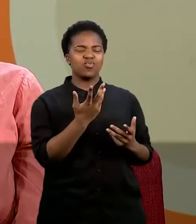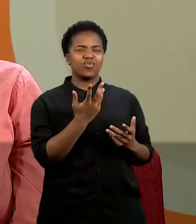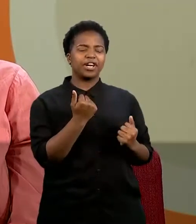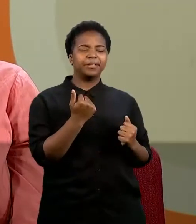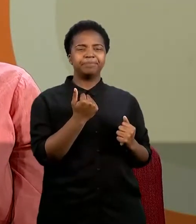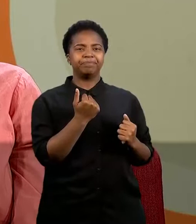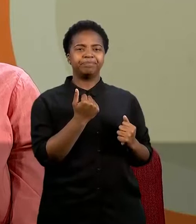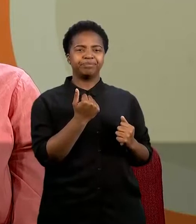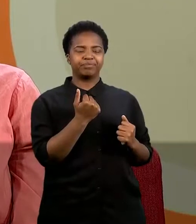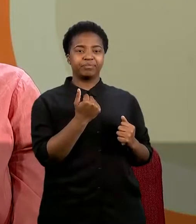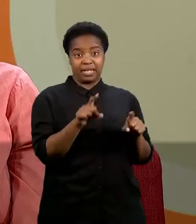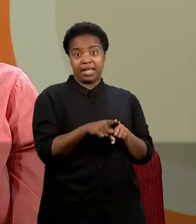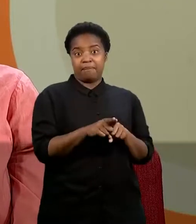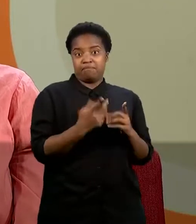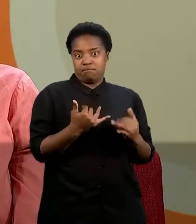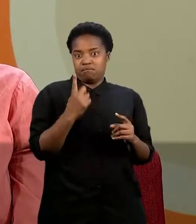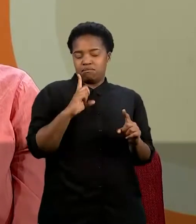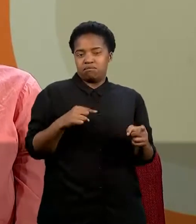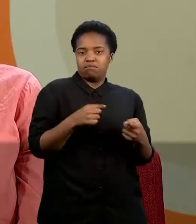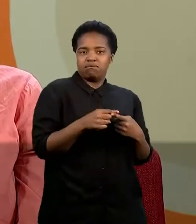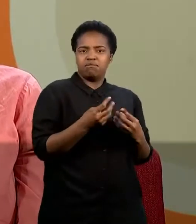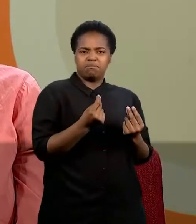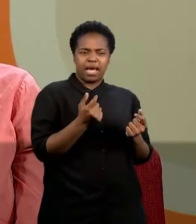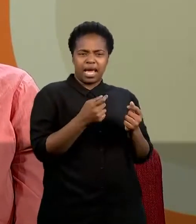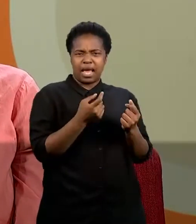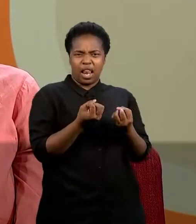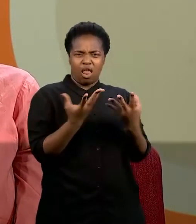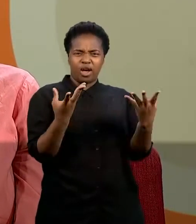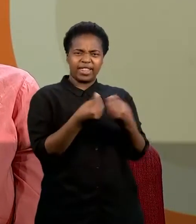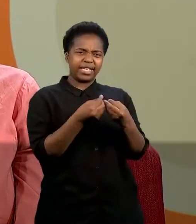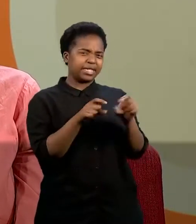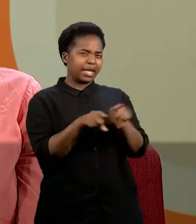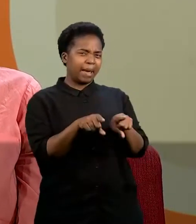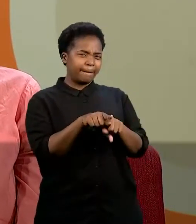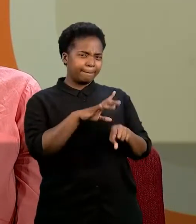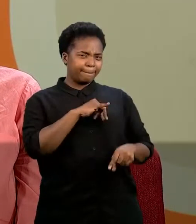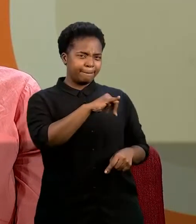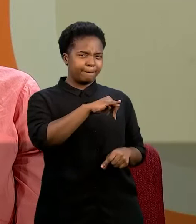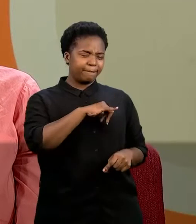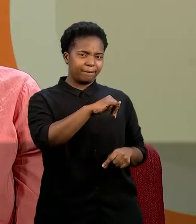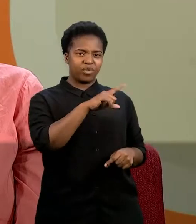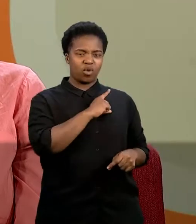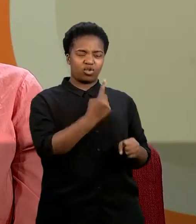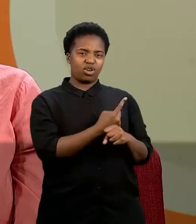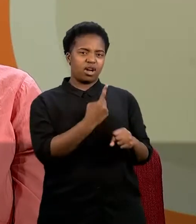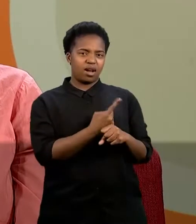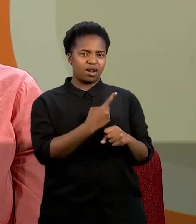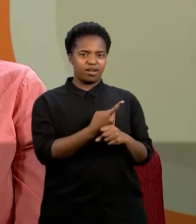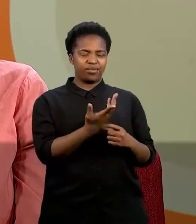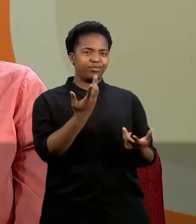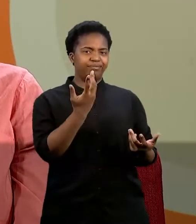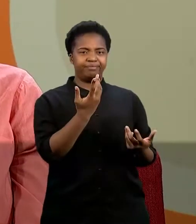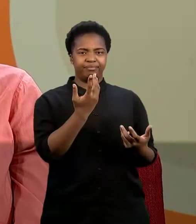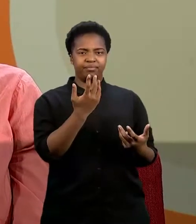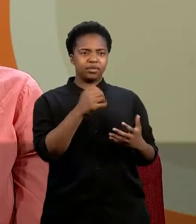sikwazi ukuthi sibe la sikhona namhlanje mina naye. So because besinokuhamba ngethe